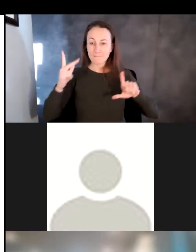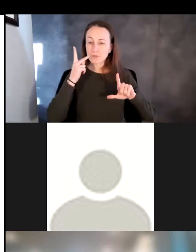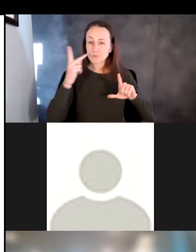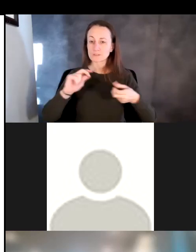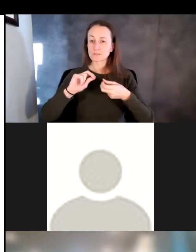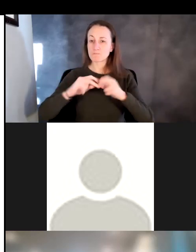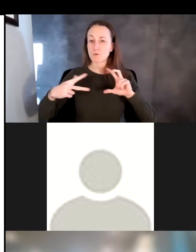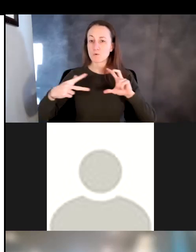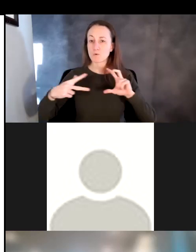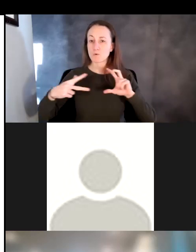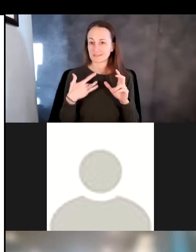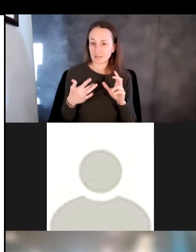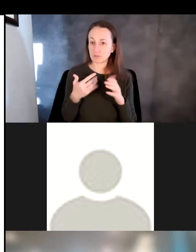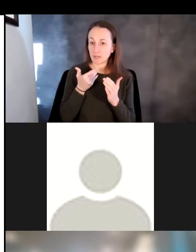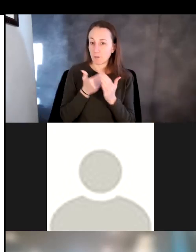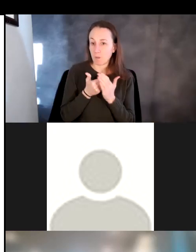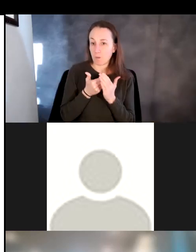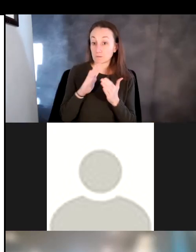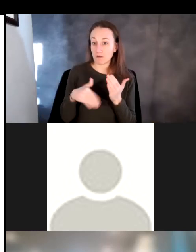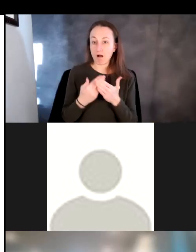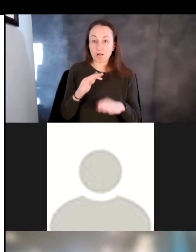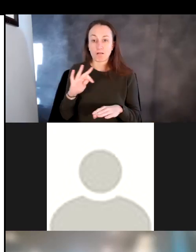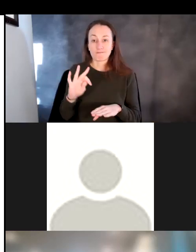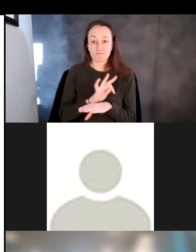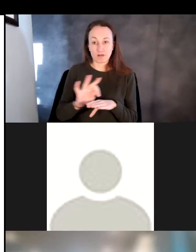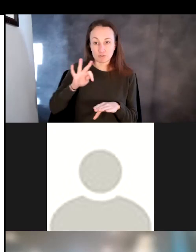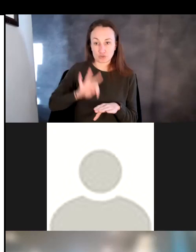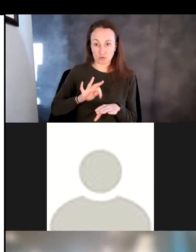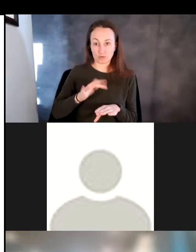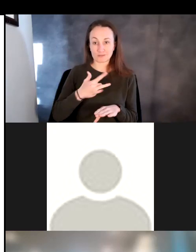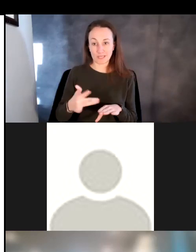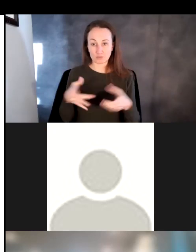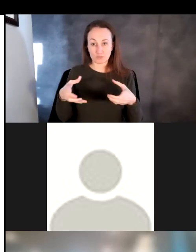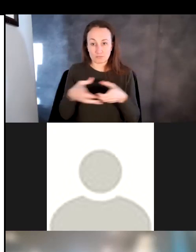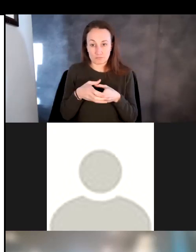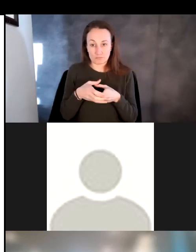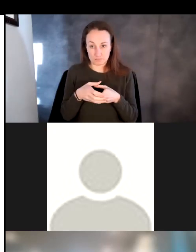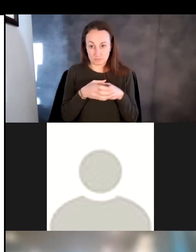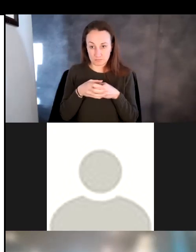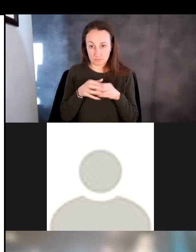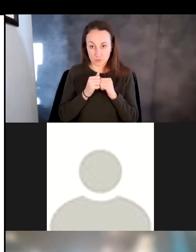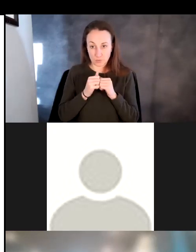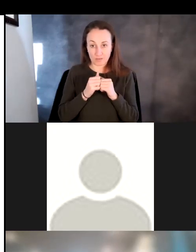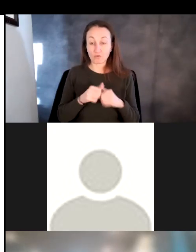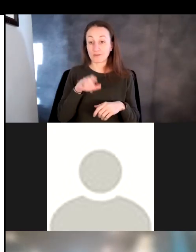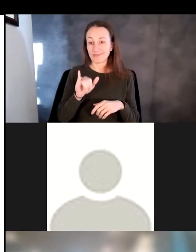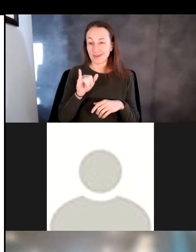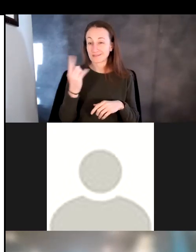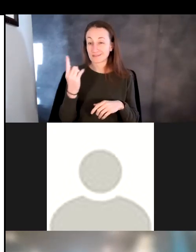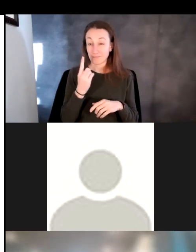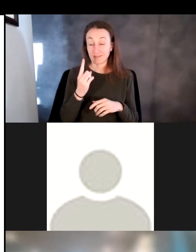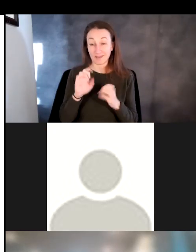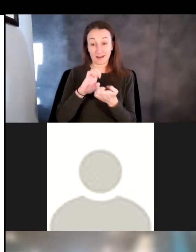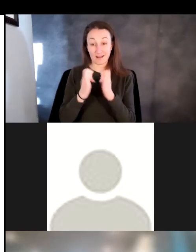are quite close together. Functional ones are all clustered. And this is something that directed evolution takes advantage